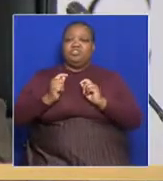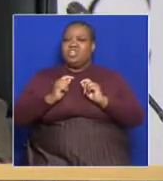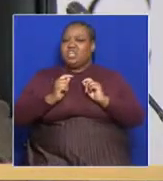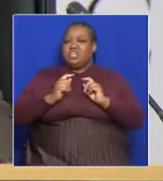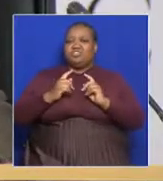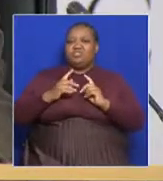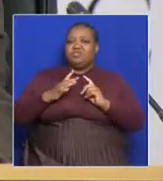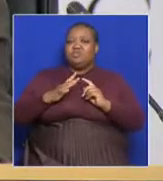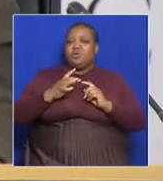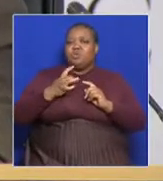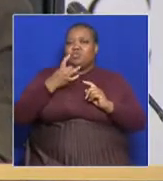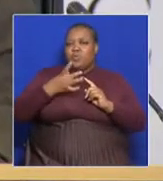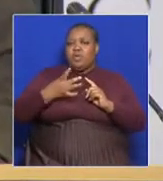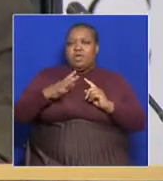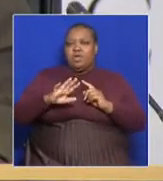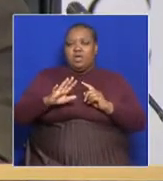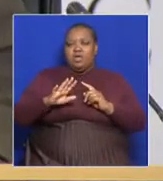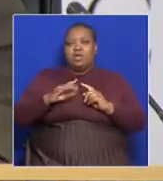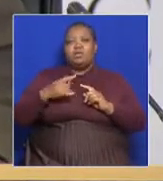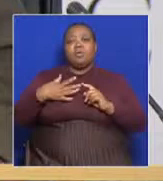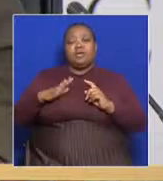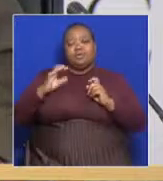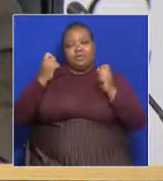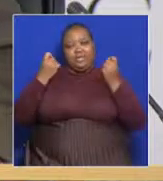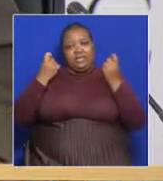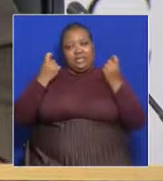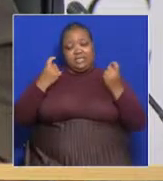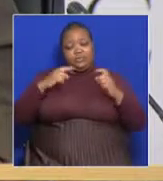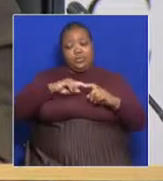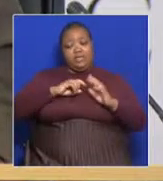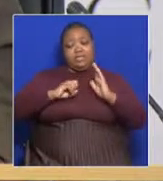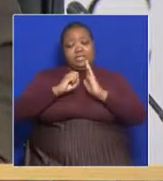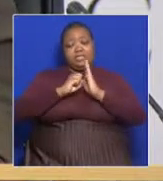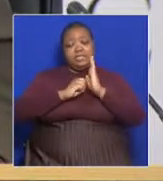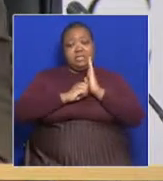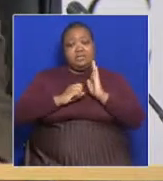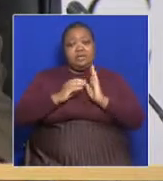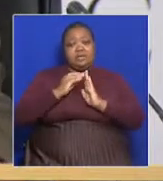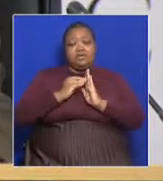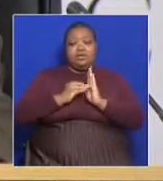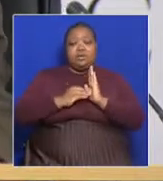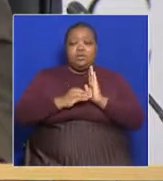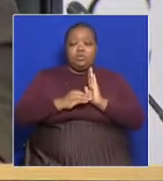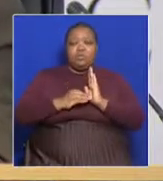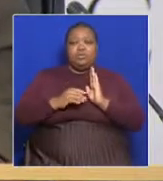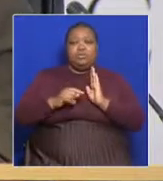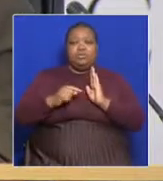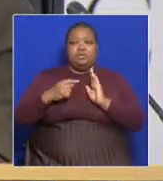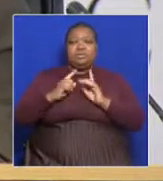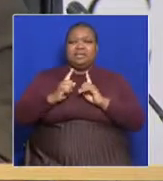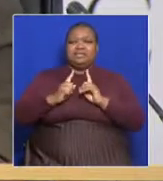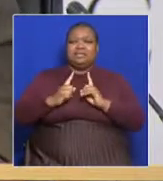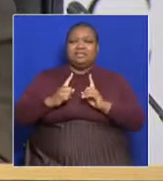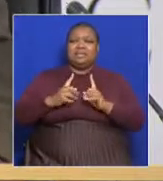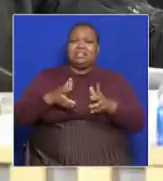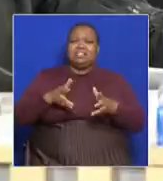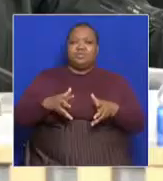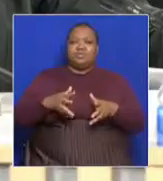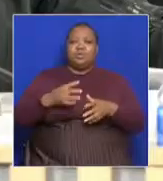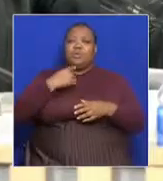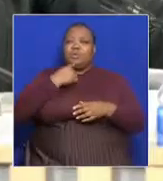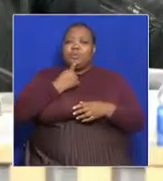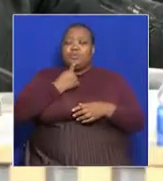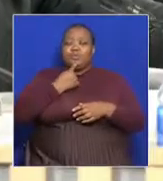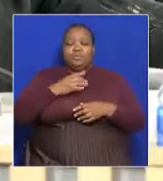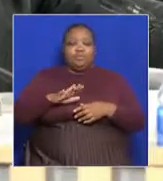an understanding, because according to my statements and my notes and what I know, this is my discussion with you. But if you Colonel, let me be